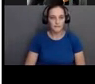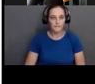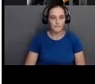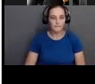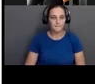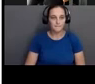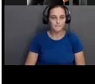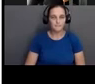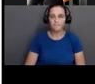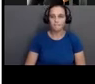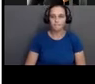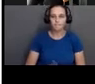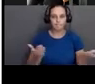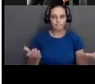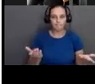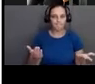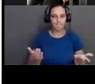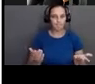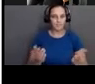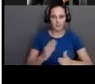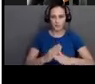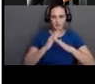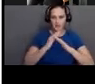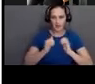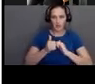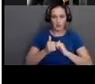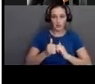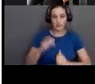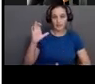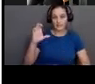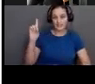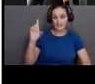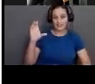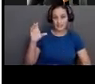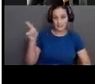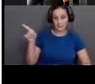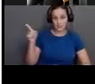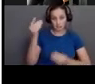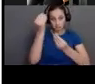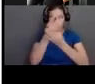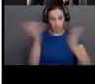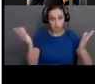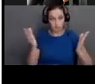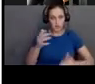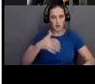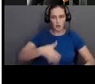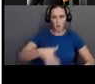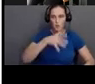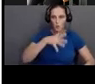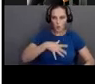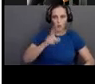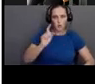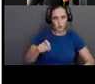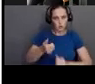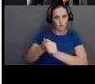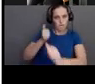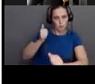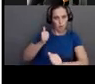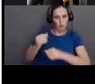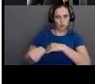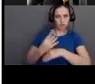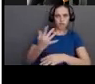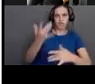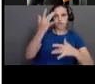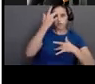So, prevention. Per the CDC, pregnant women should take precautions to avoid the virus. There has been